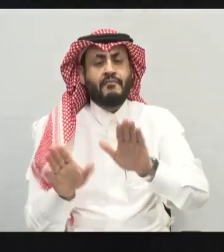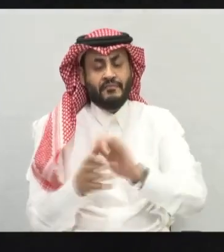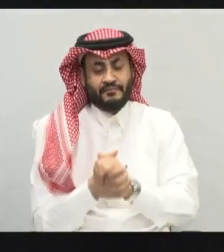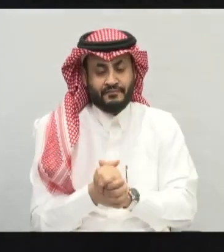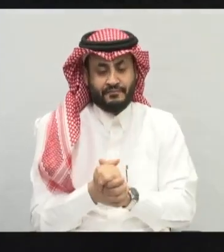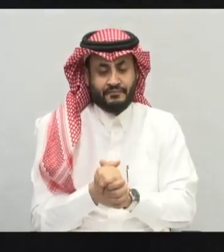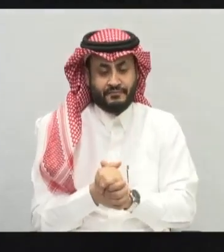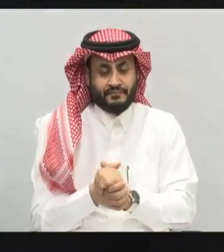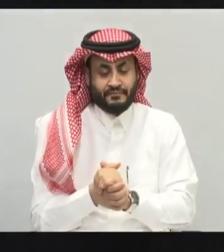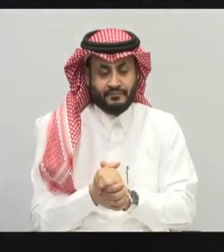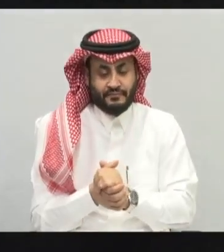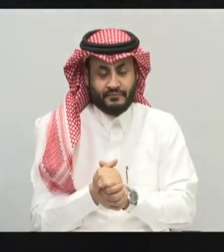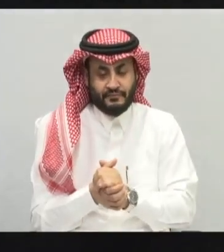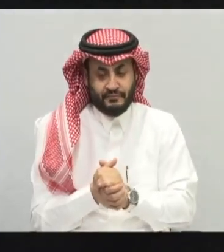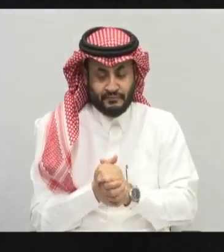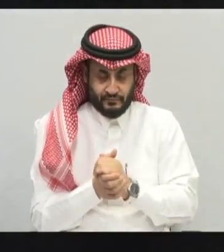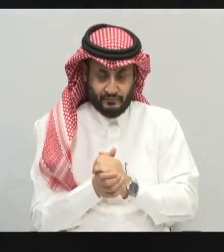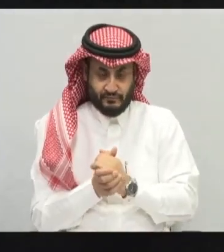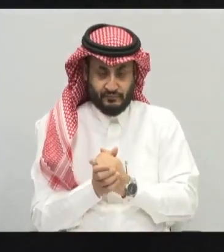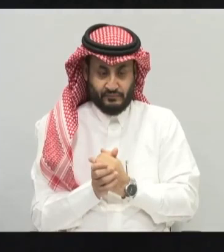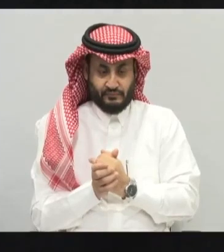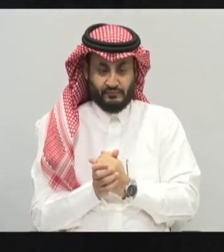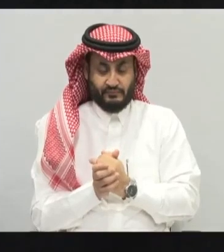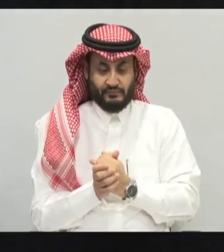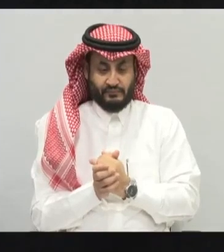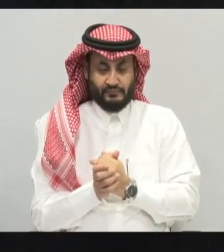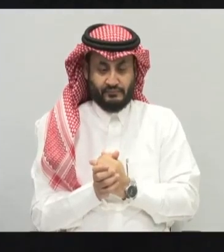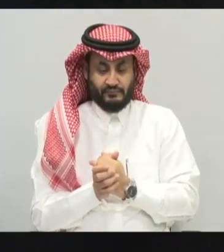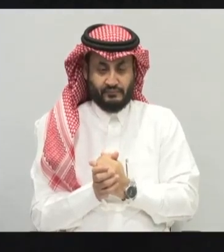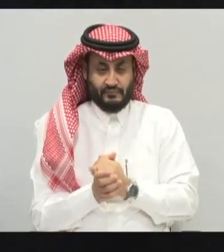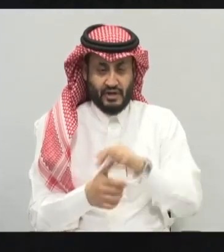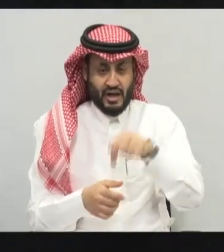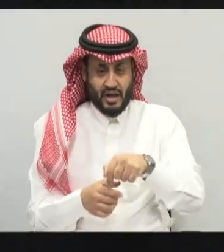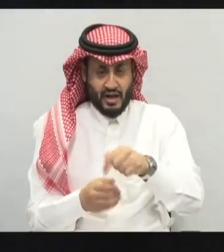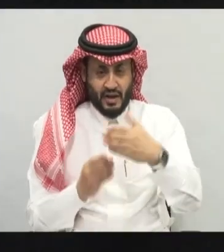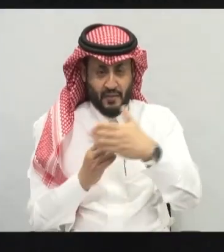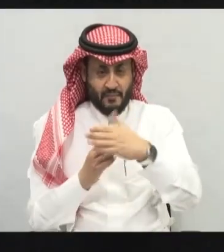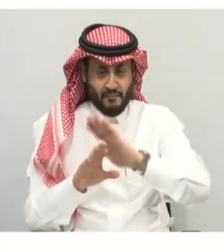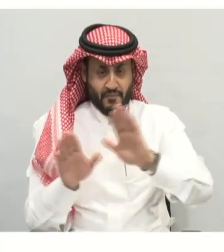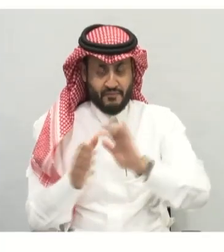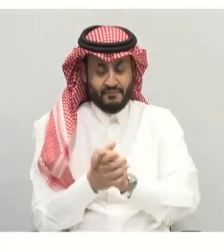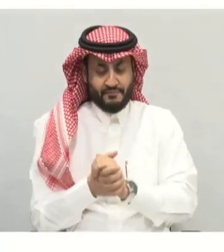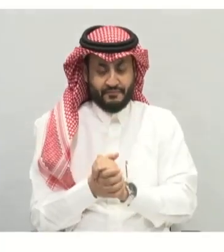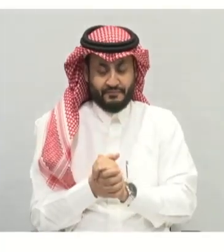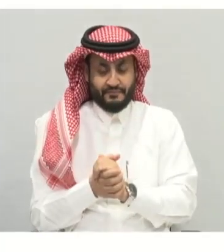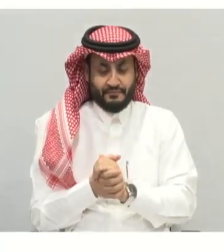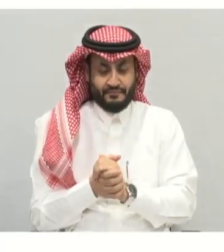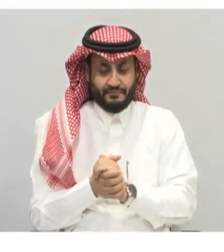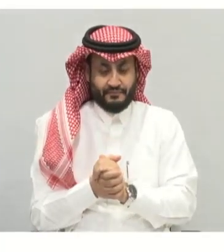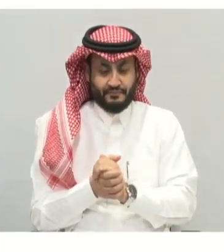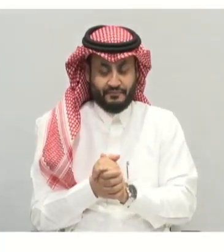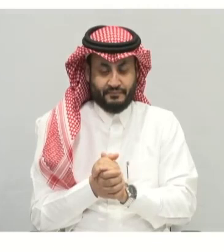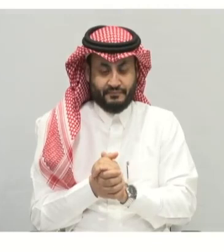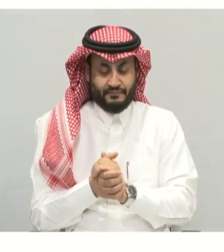happening a lot has happened a lot of times in the past but now it did it so